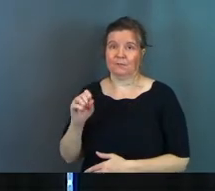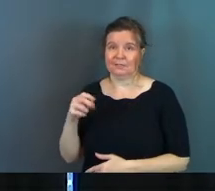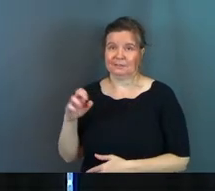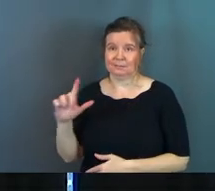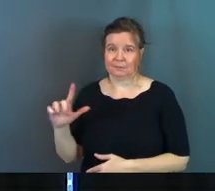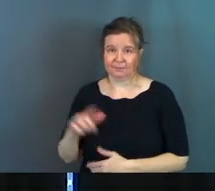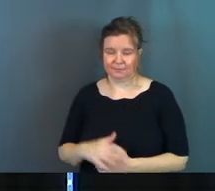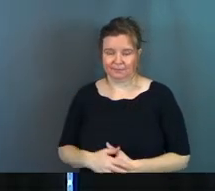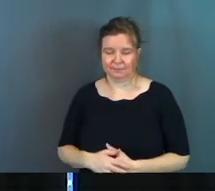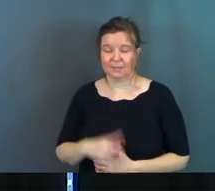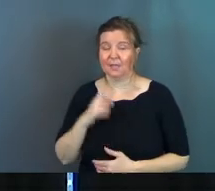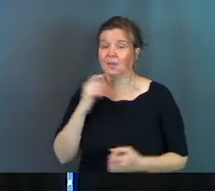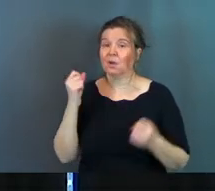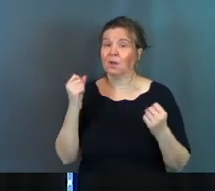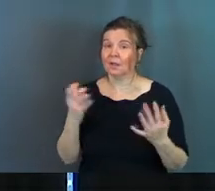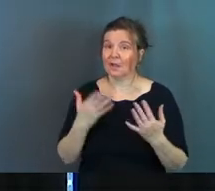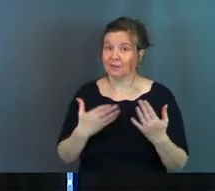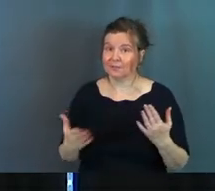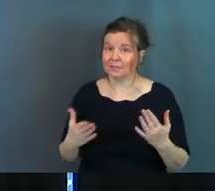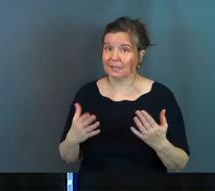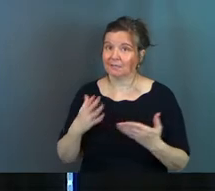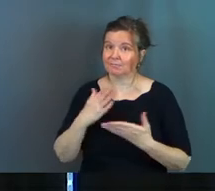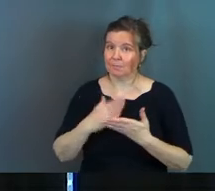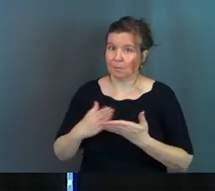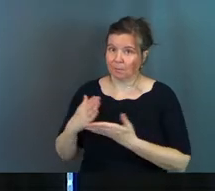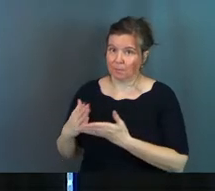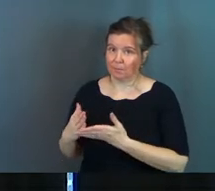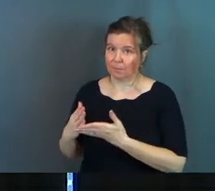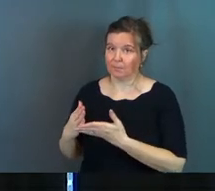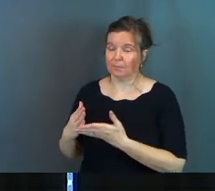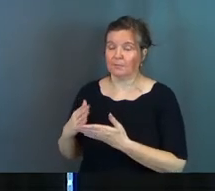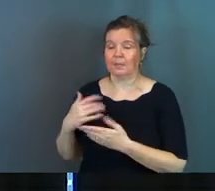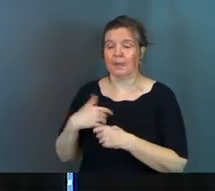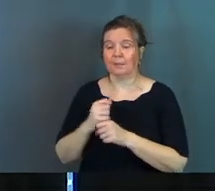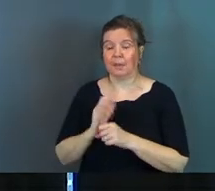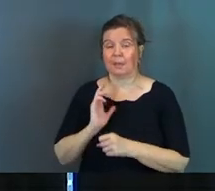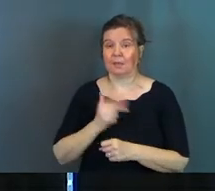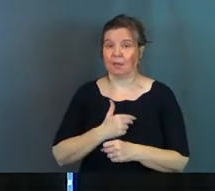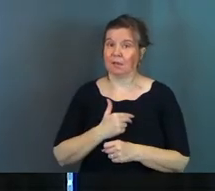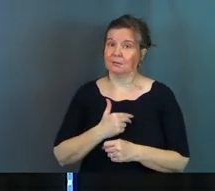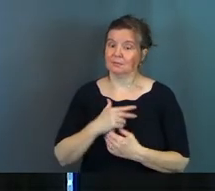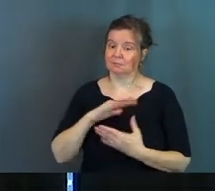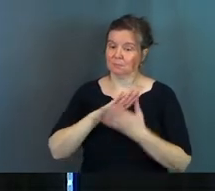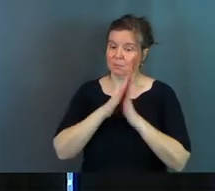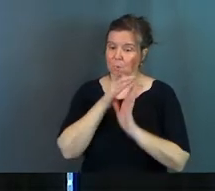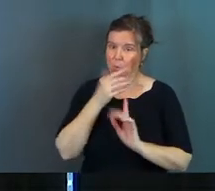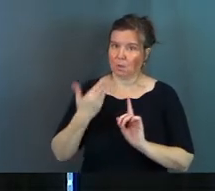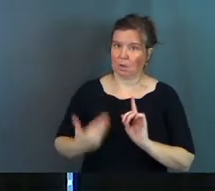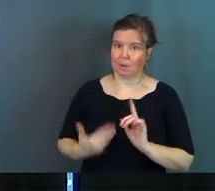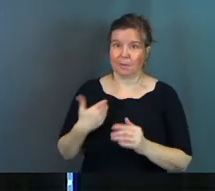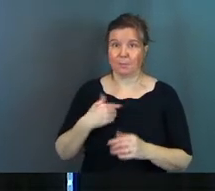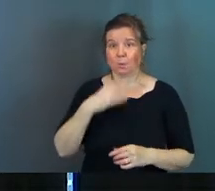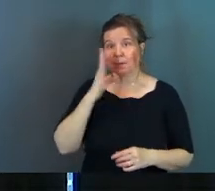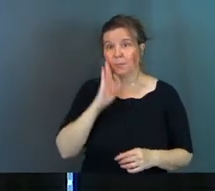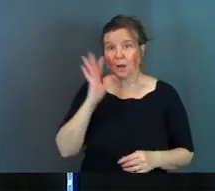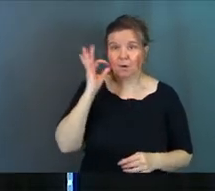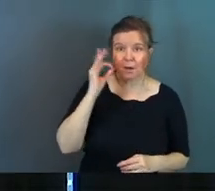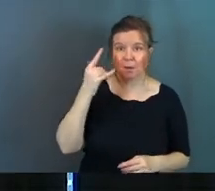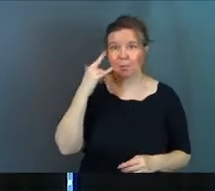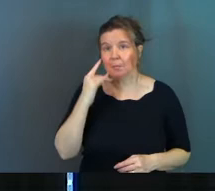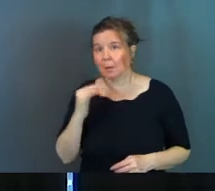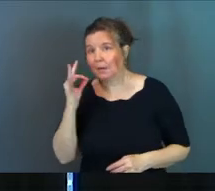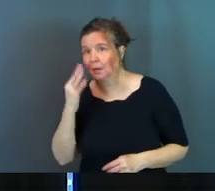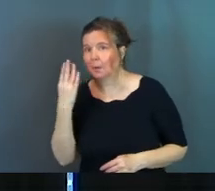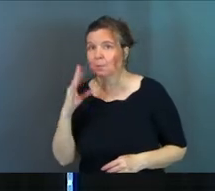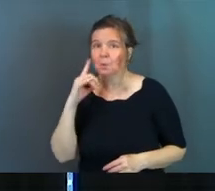gospel. There are a lot of things, attributes, if I can call them, that make us, us. Maybe you got brown hair. Maybe you got blonde